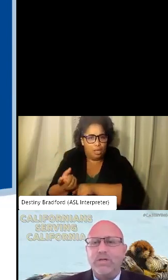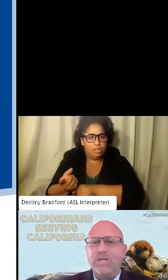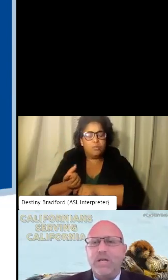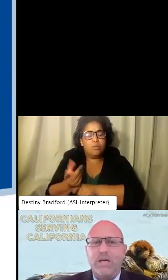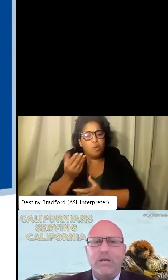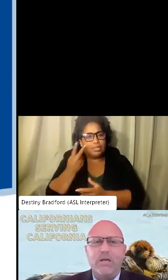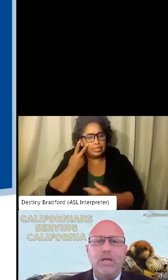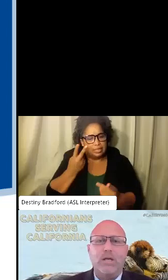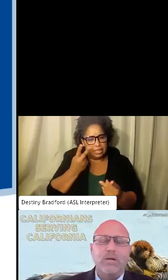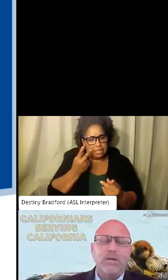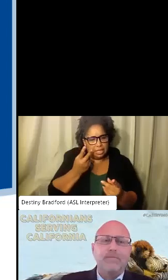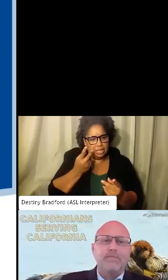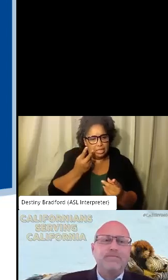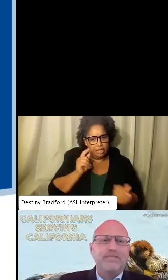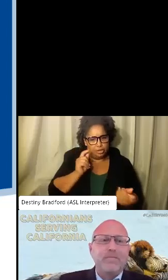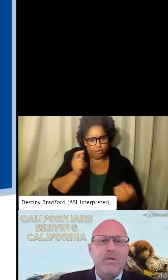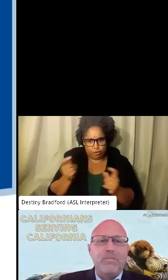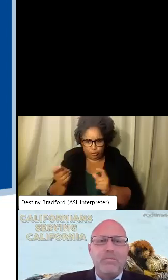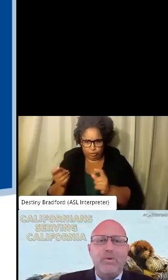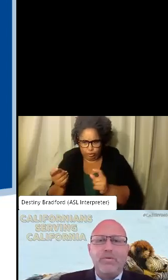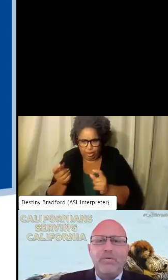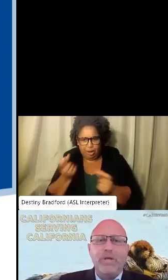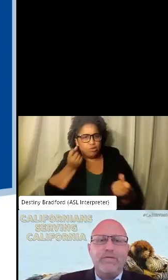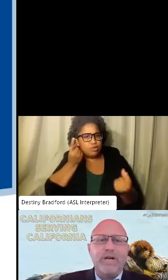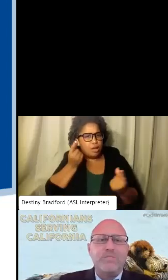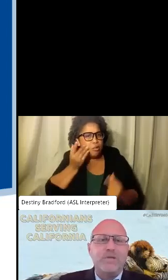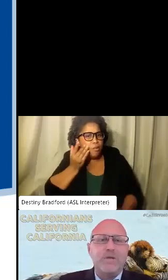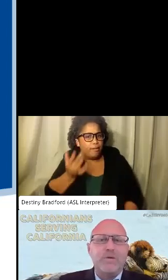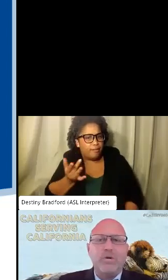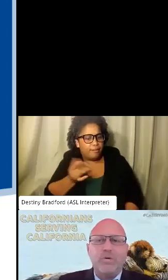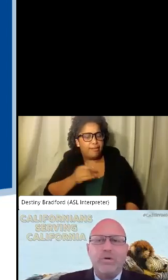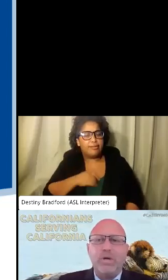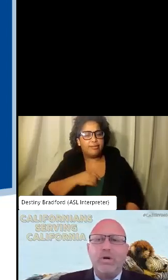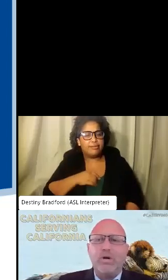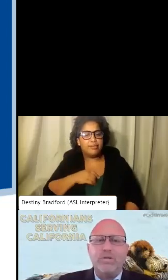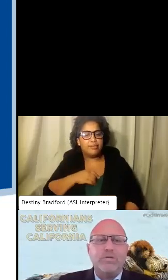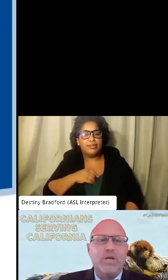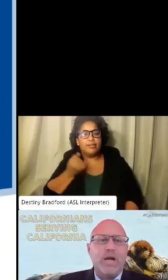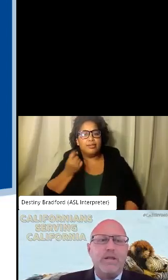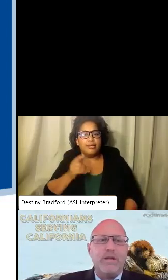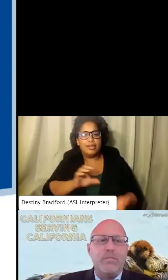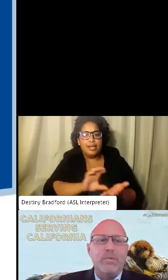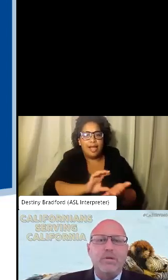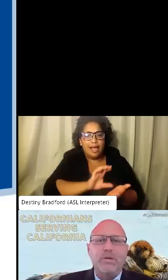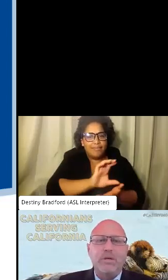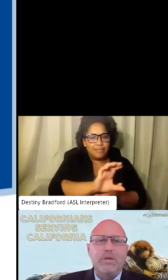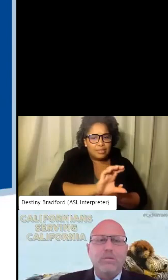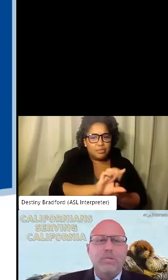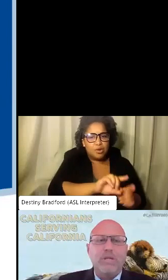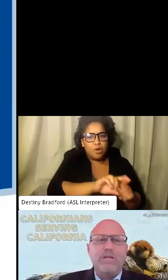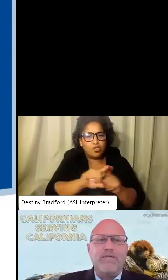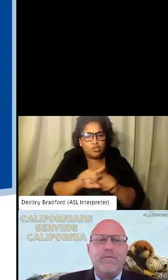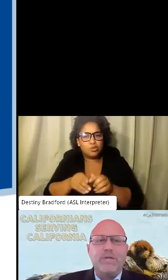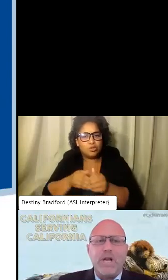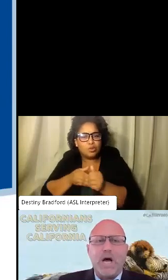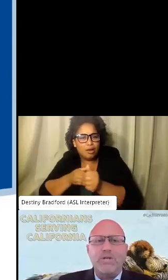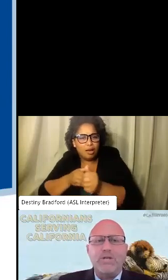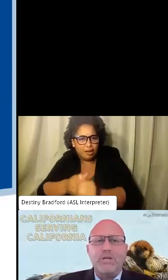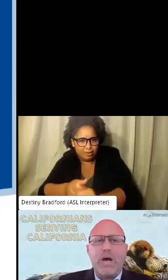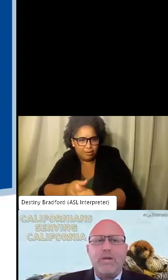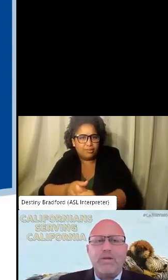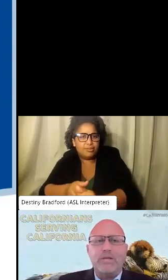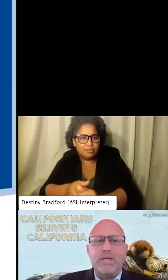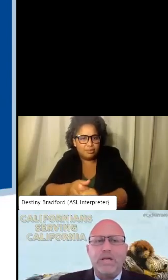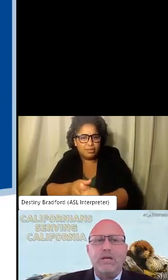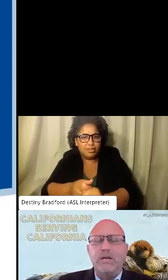that we are seeing, both through the investments that we're doing, but also to guide them. But this effort is not